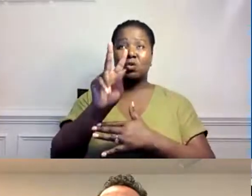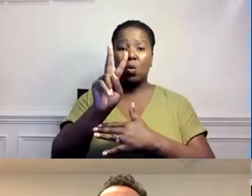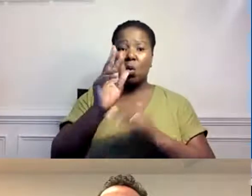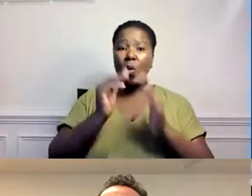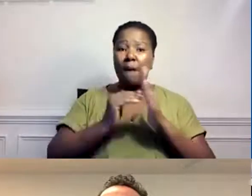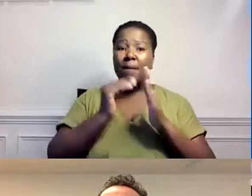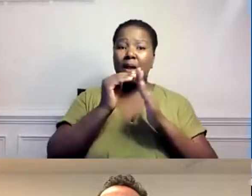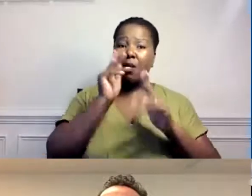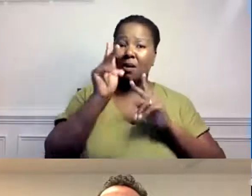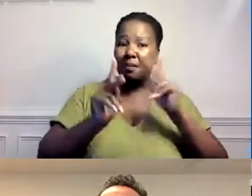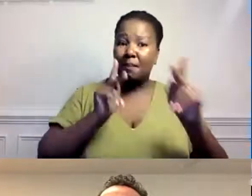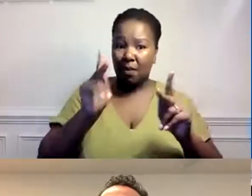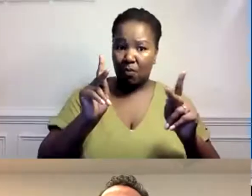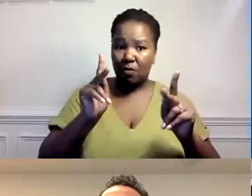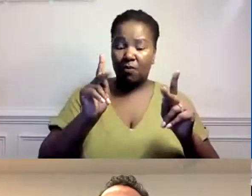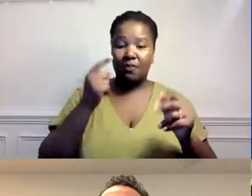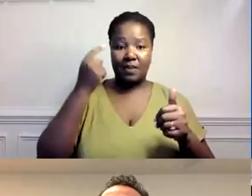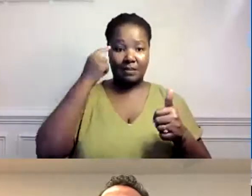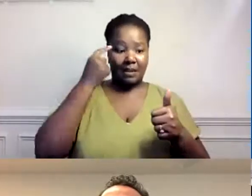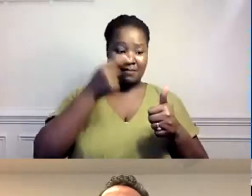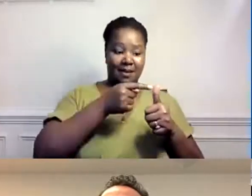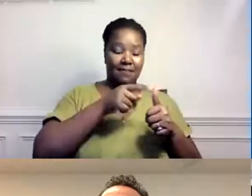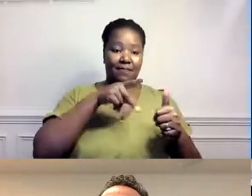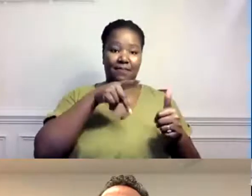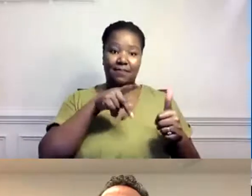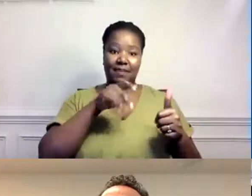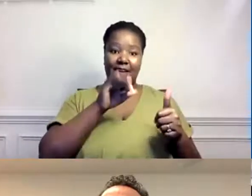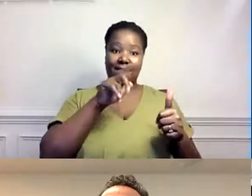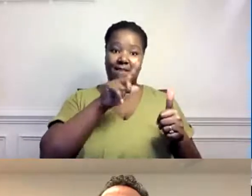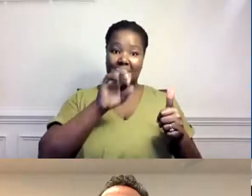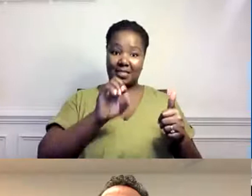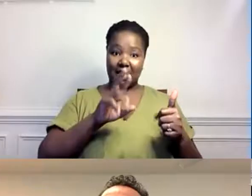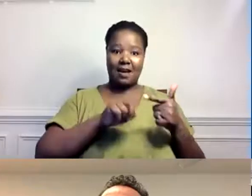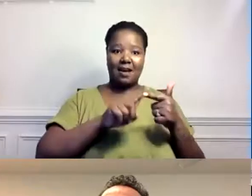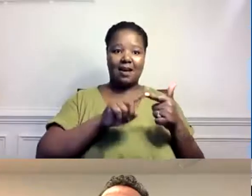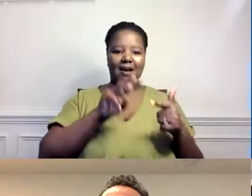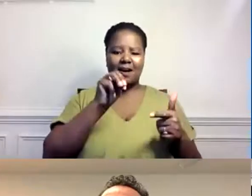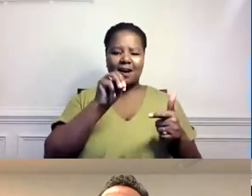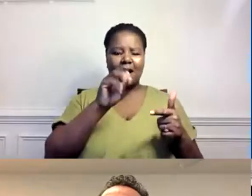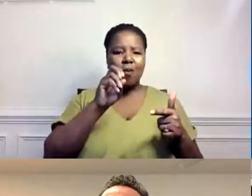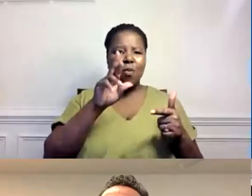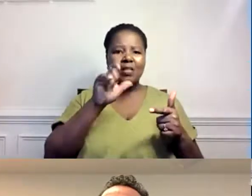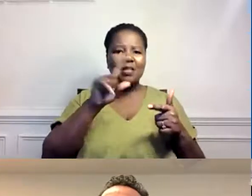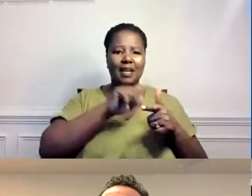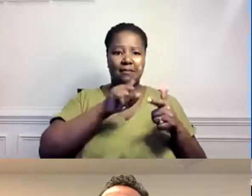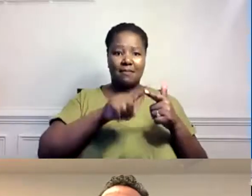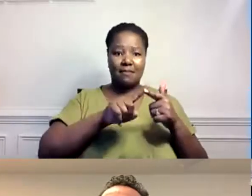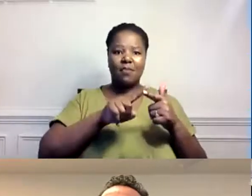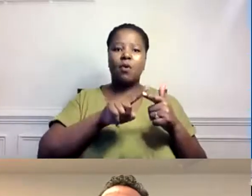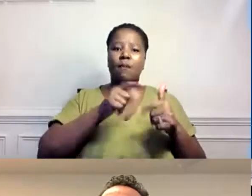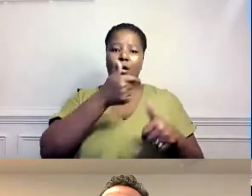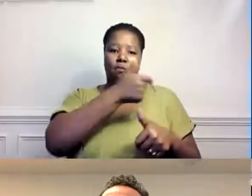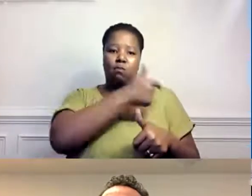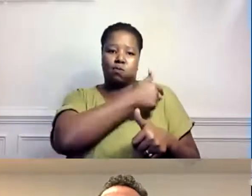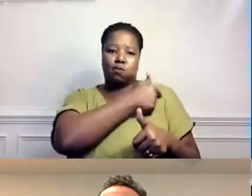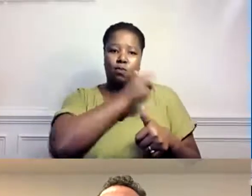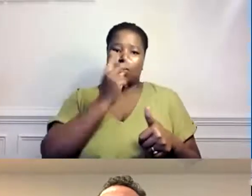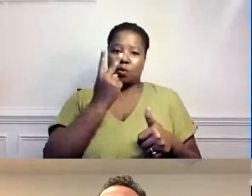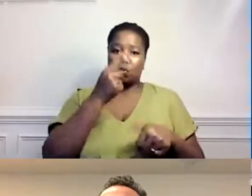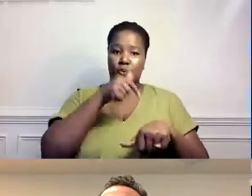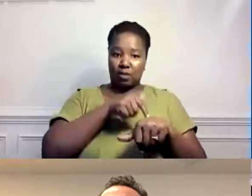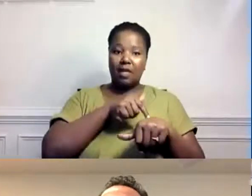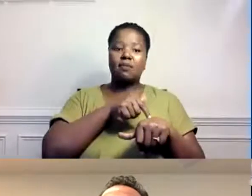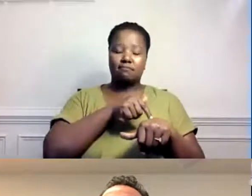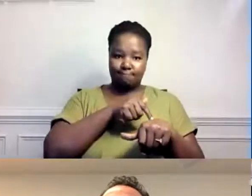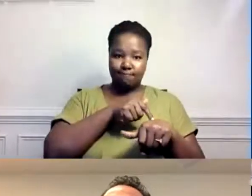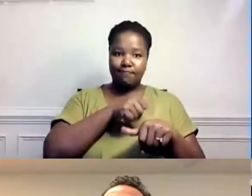and Moderna require 2 doses. So that million, you really have to cut that in half, so to speak. So I think we